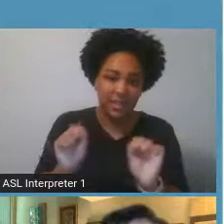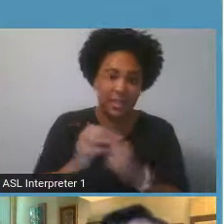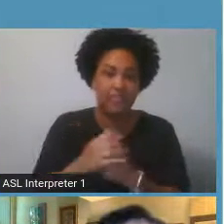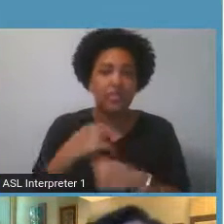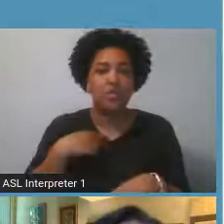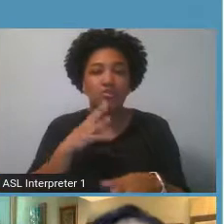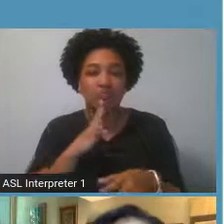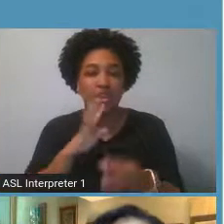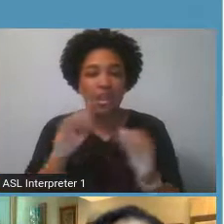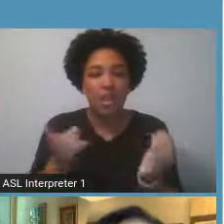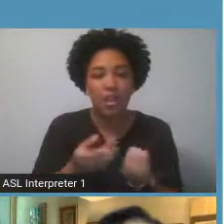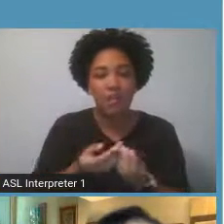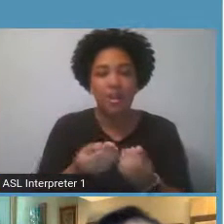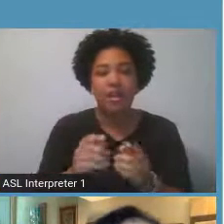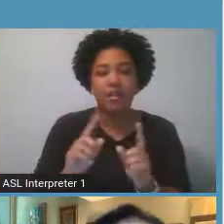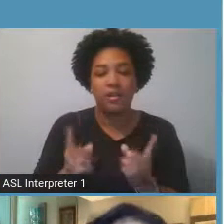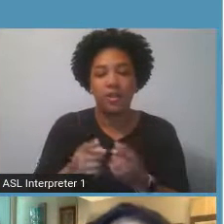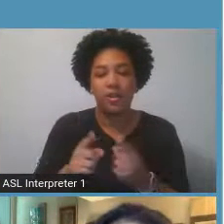conditions that were not favorable.